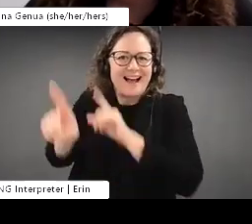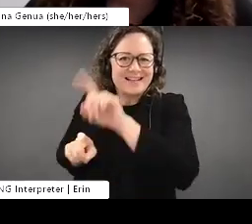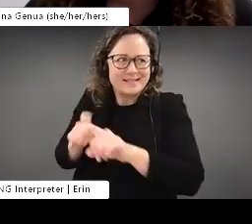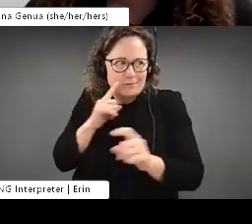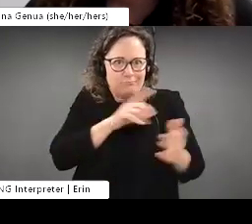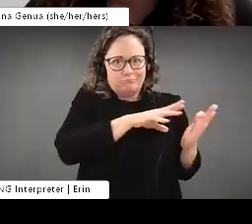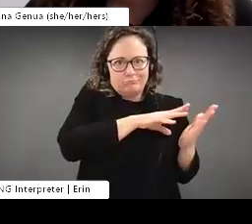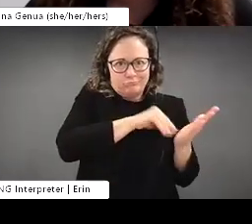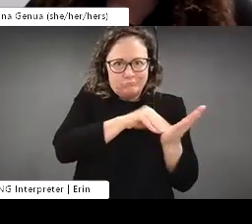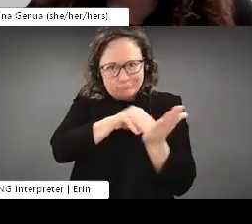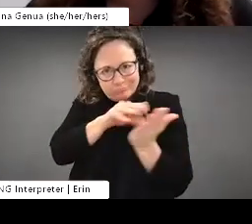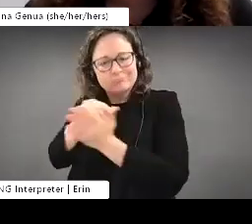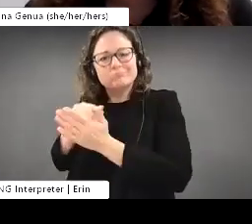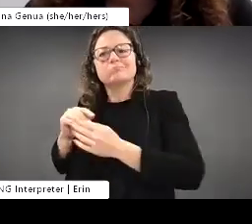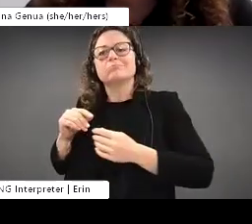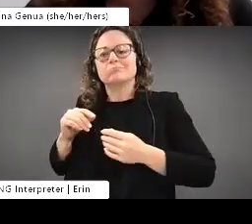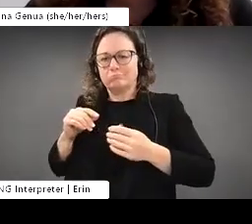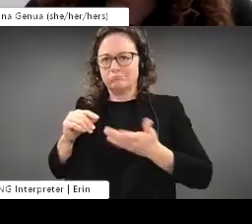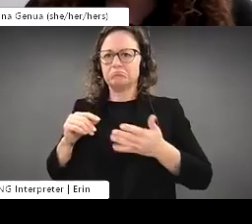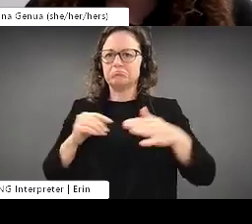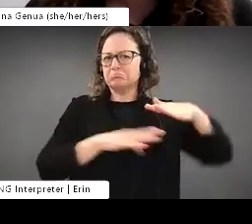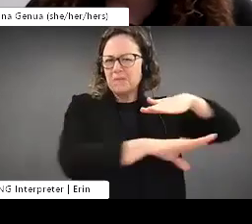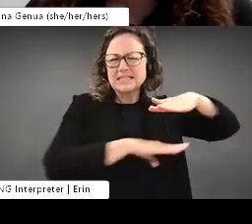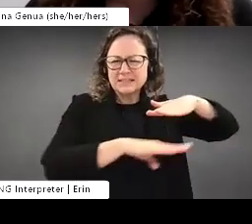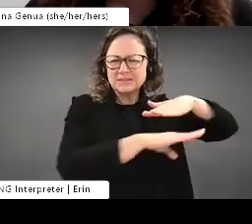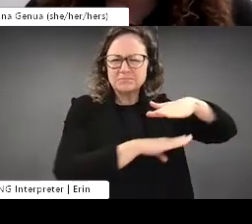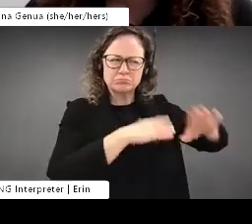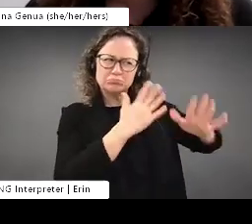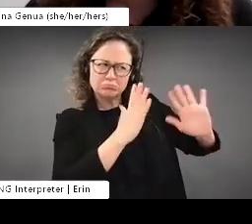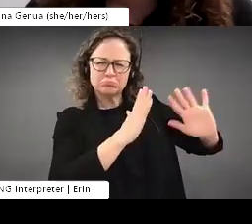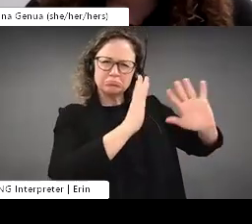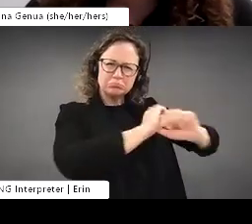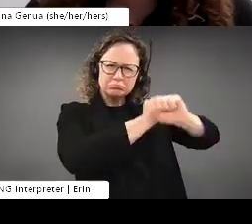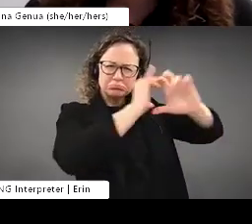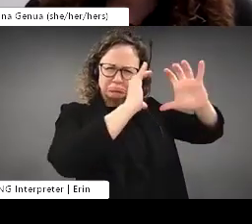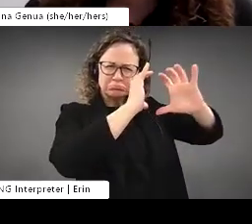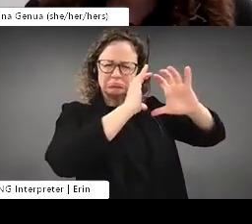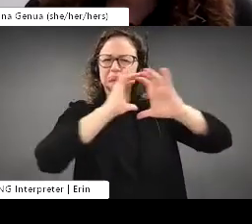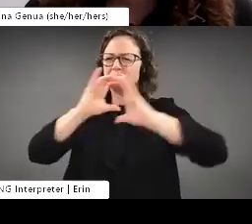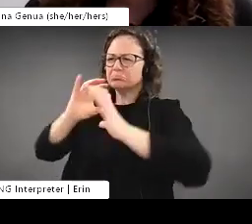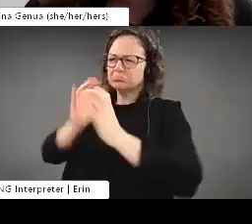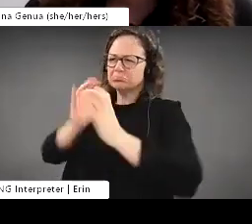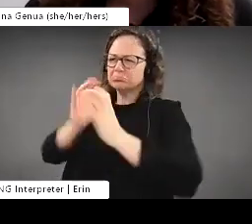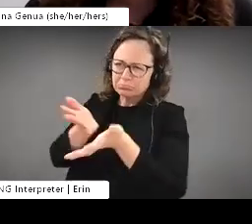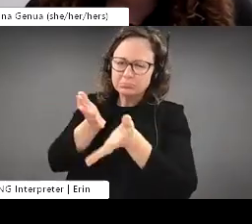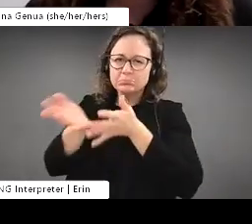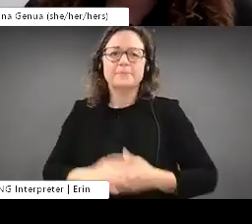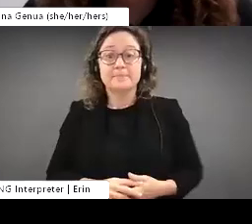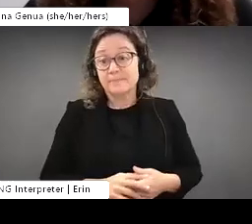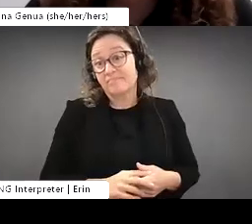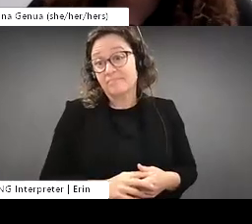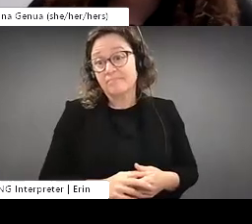you have some basic knowledge on what it is you're asking for first, would be